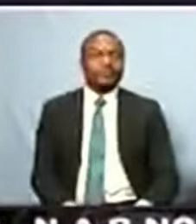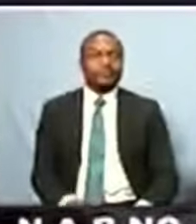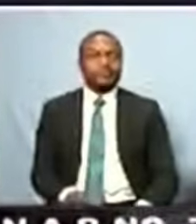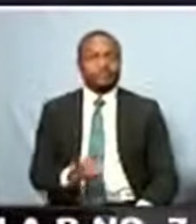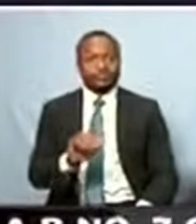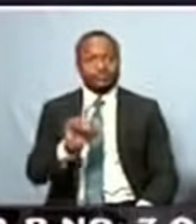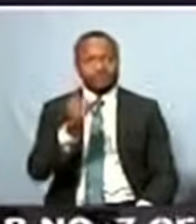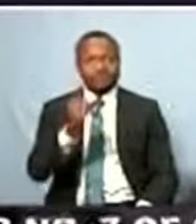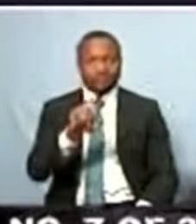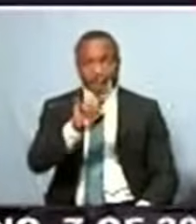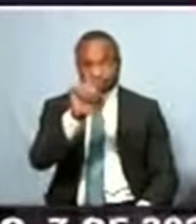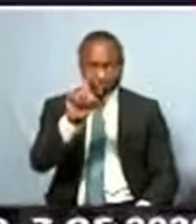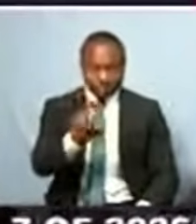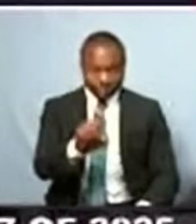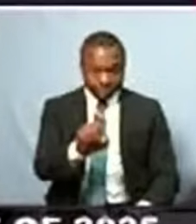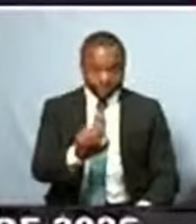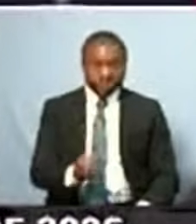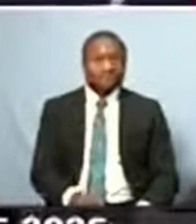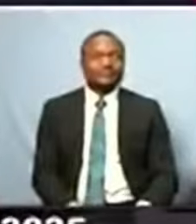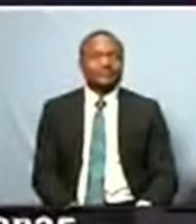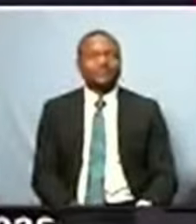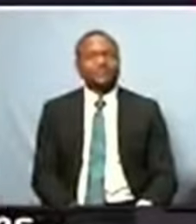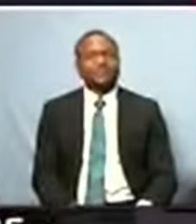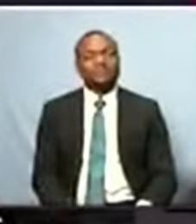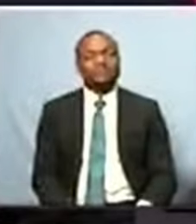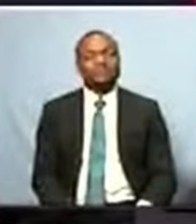first intervention.